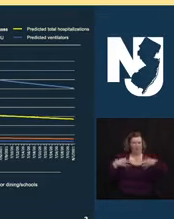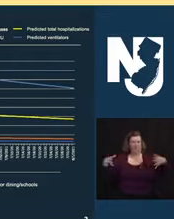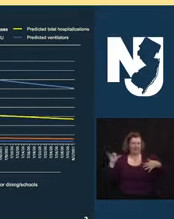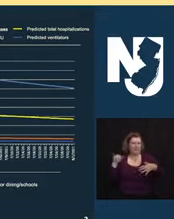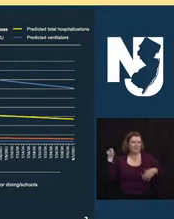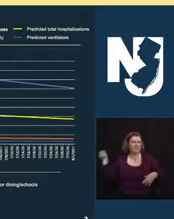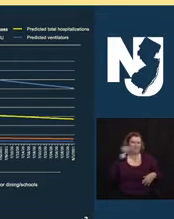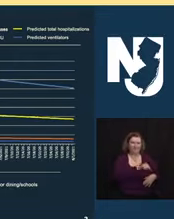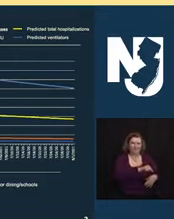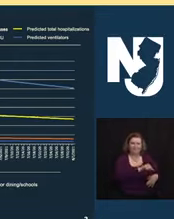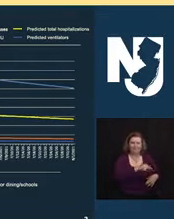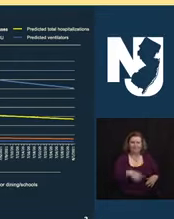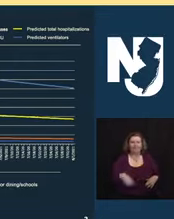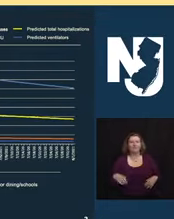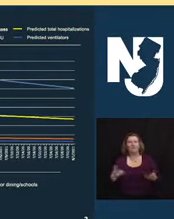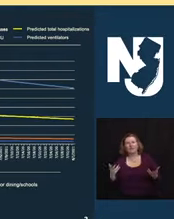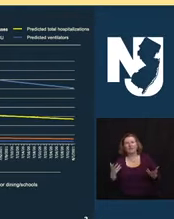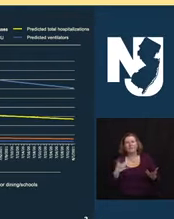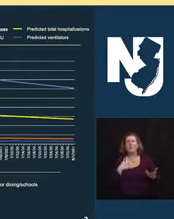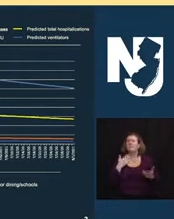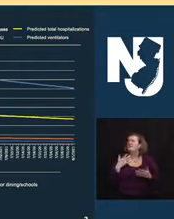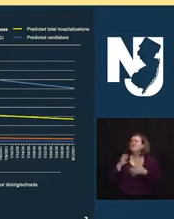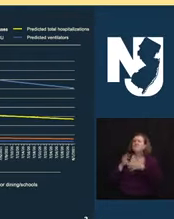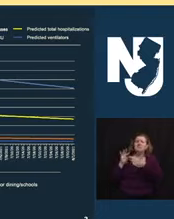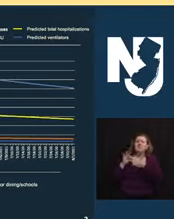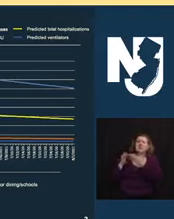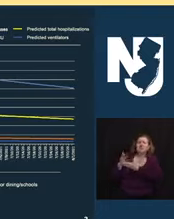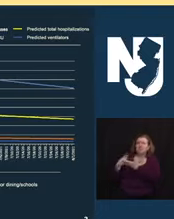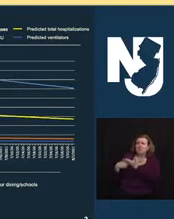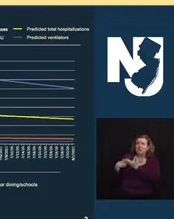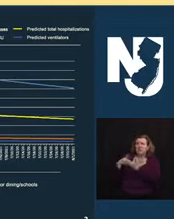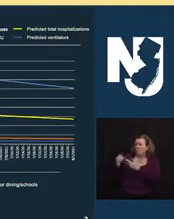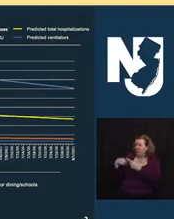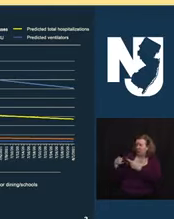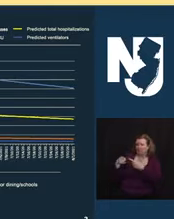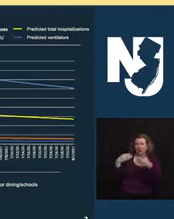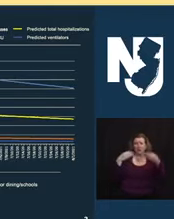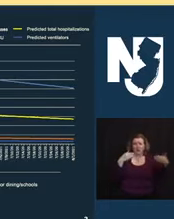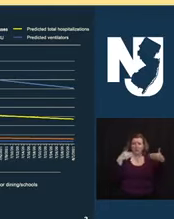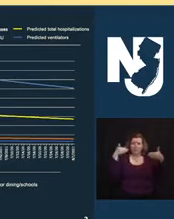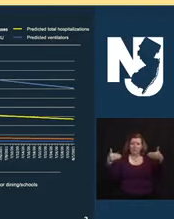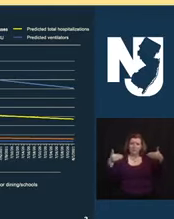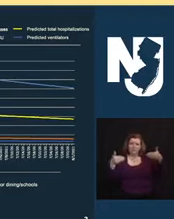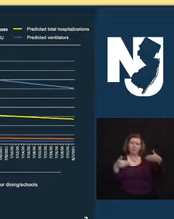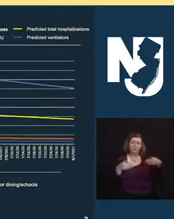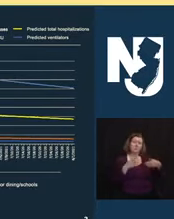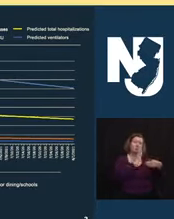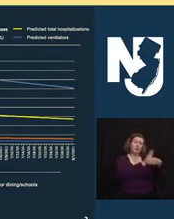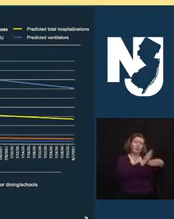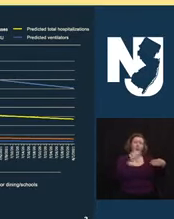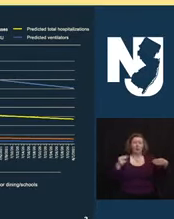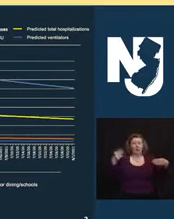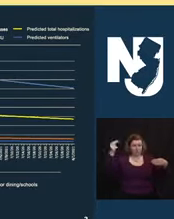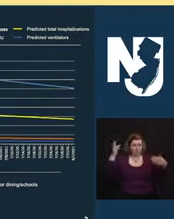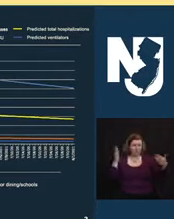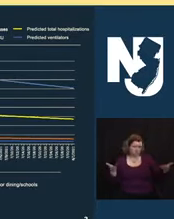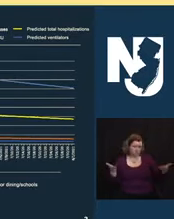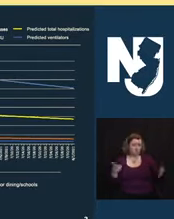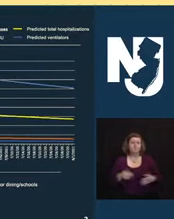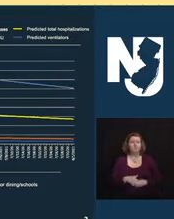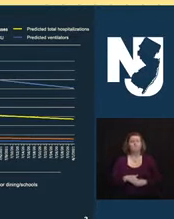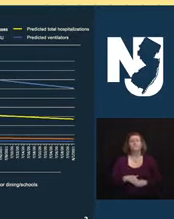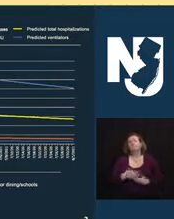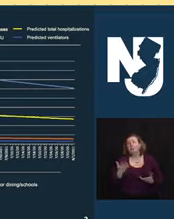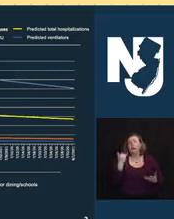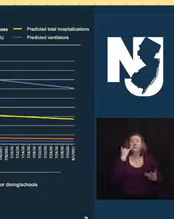free to address this point. I'm less worried or horrified by the numbers